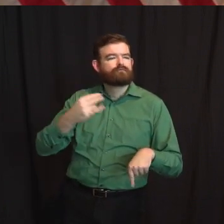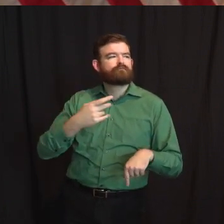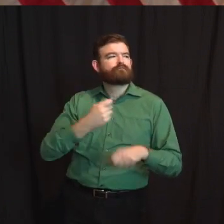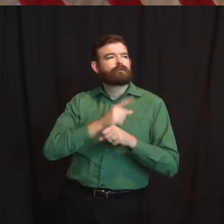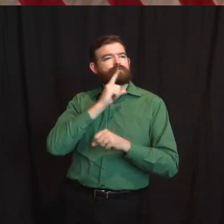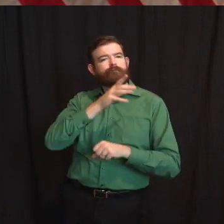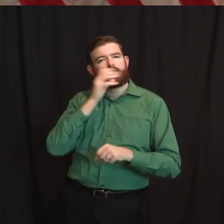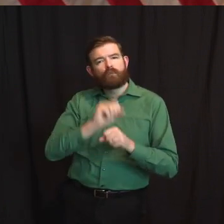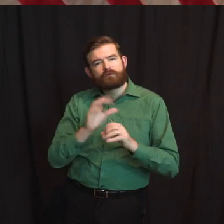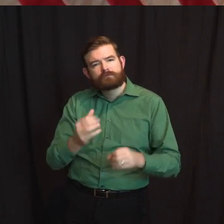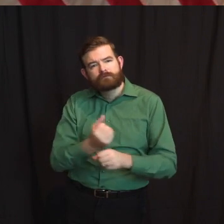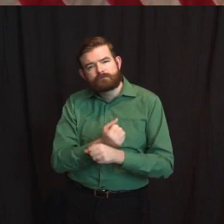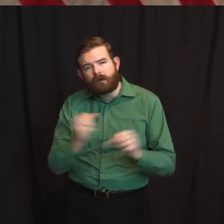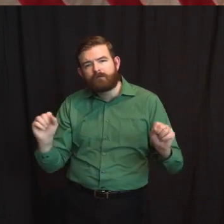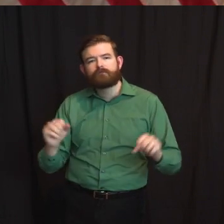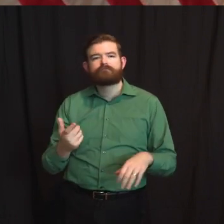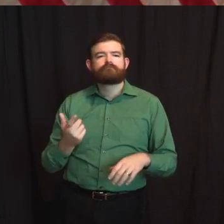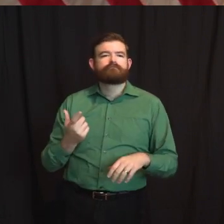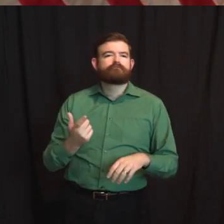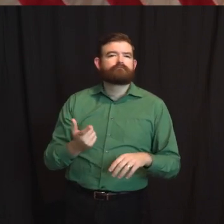quite timely. Thank you for everything.